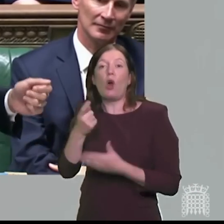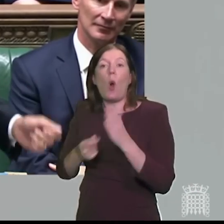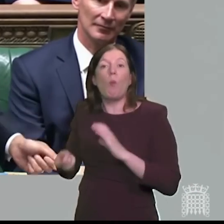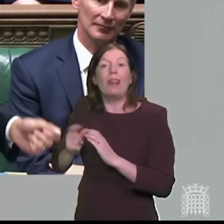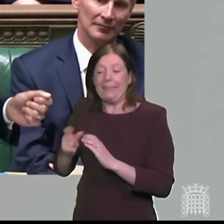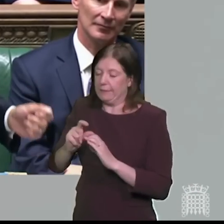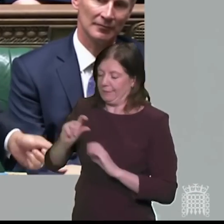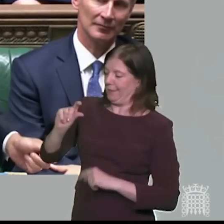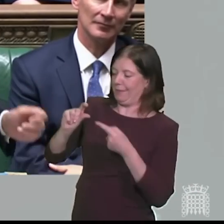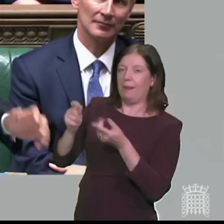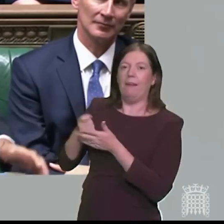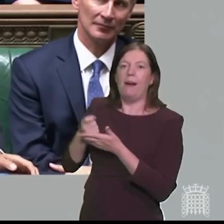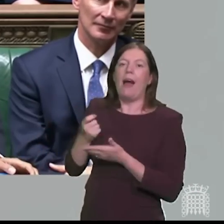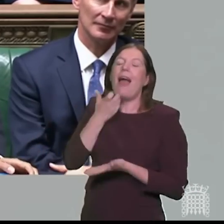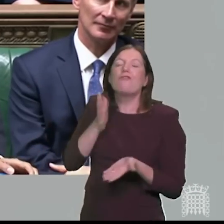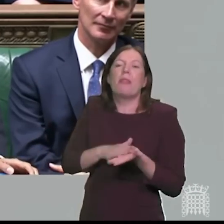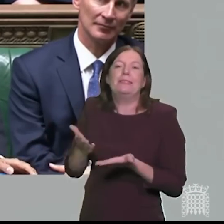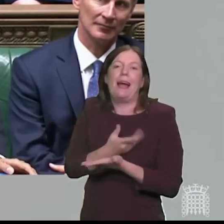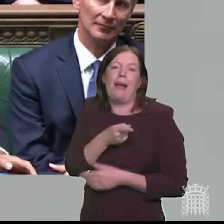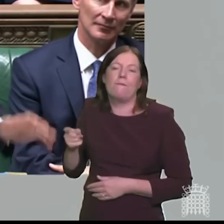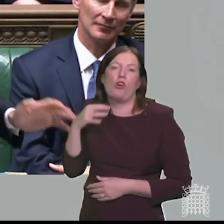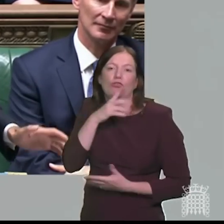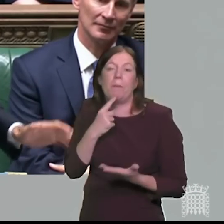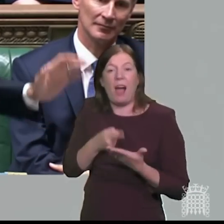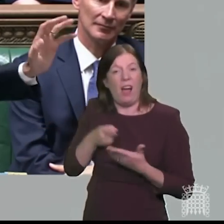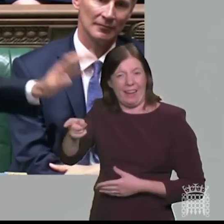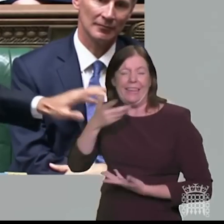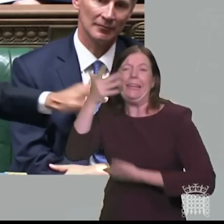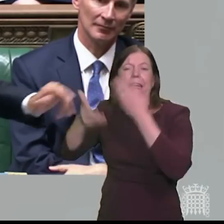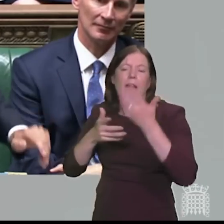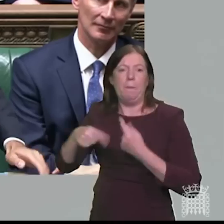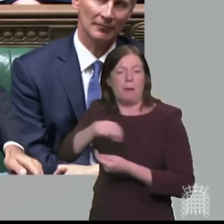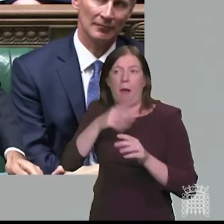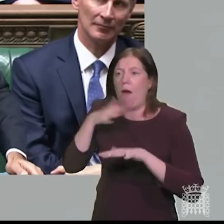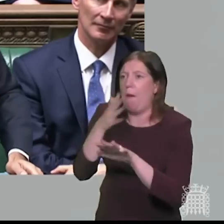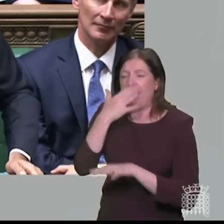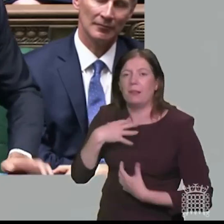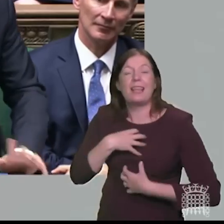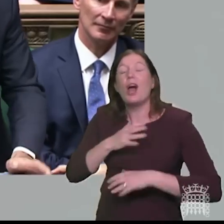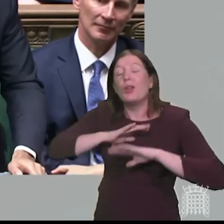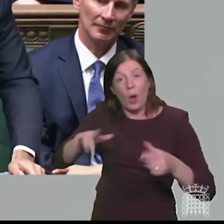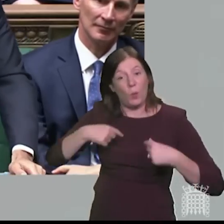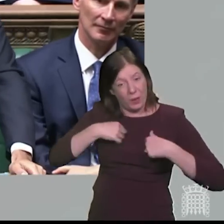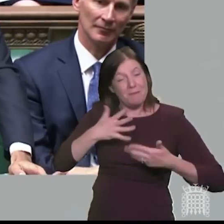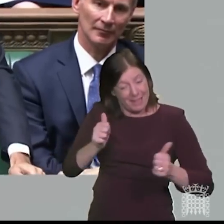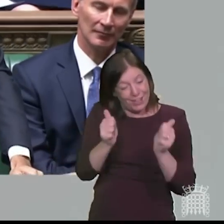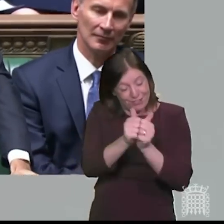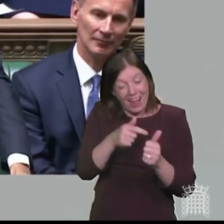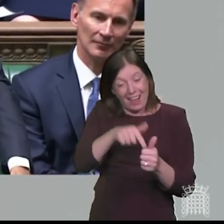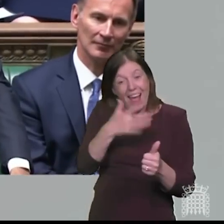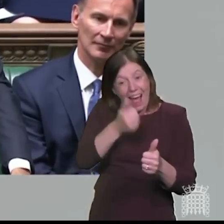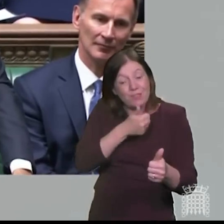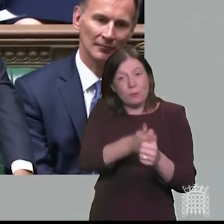them hundreds of pounds a month. So instead of scaring them, actually, there is now practical support in place. But it's right that he raised